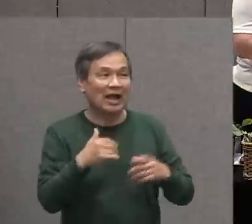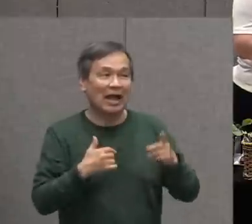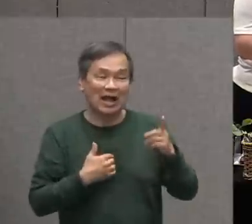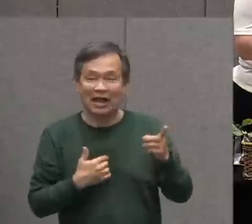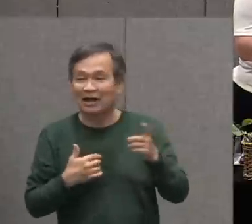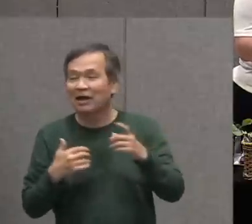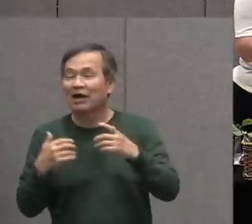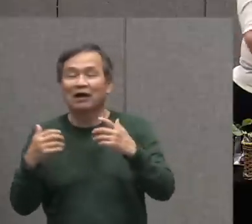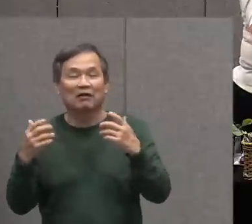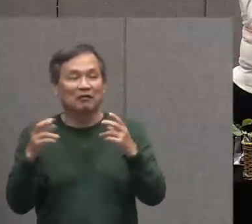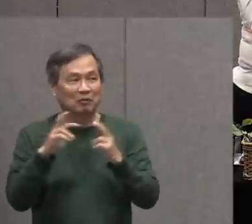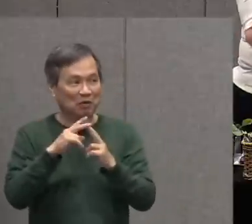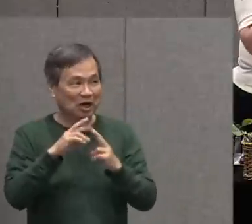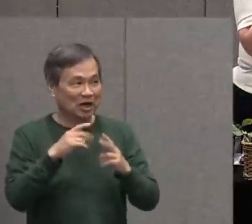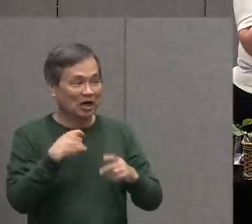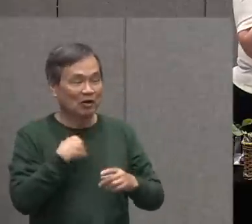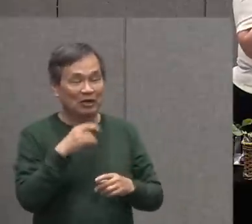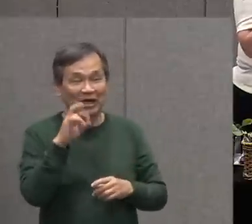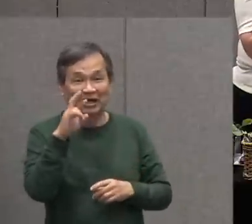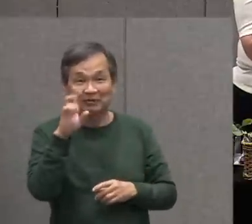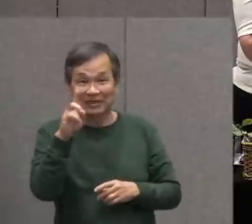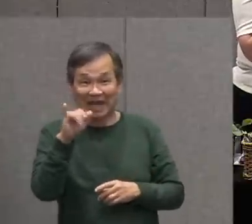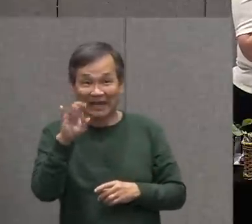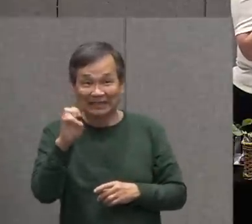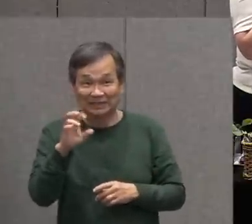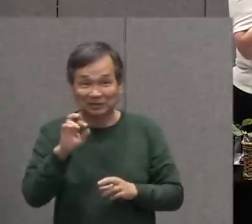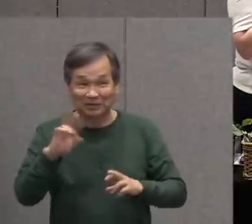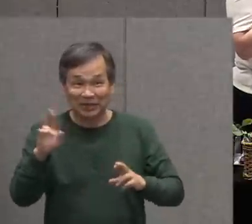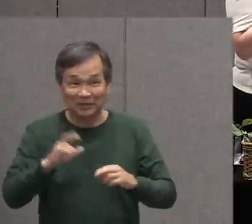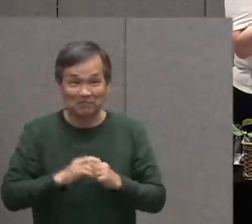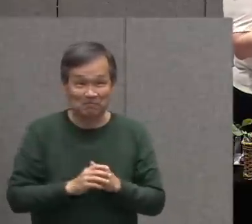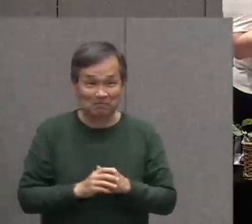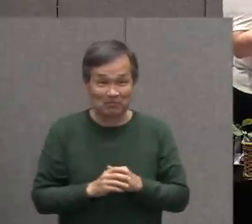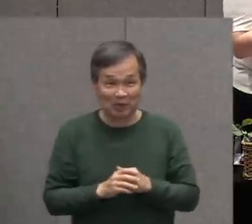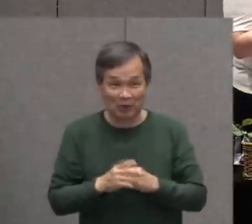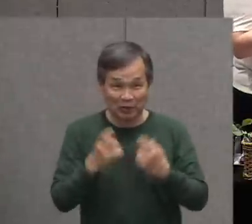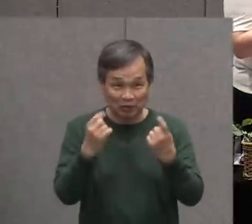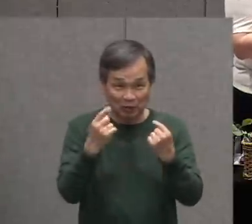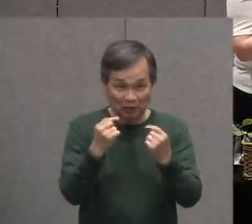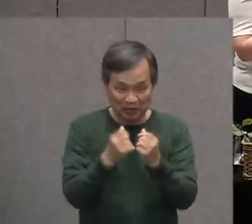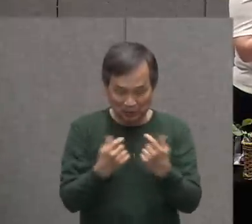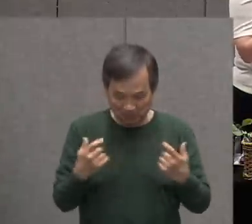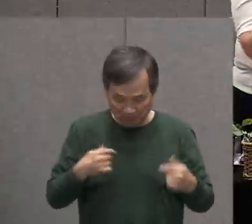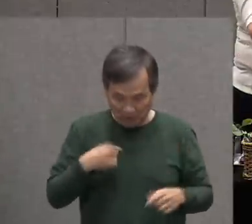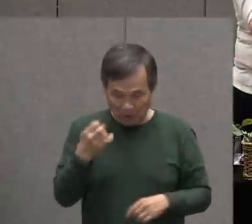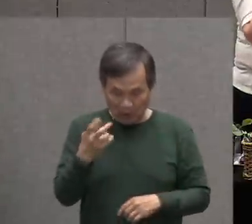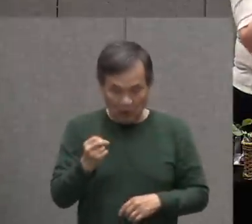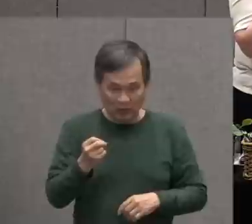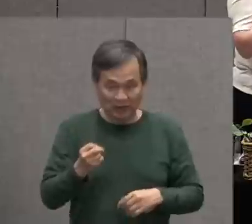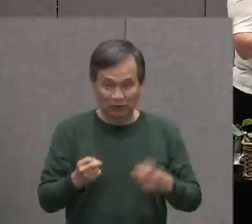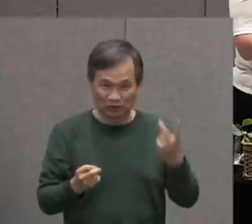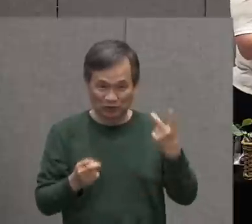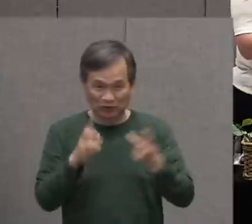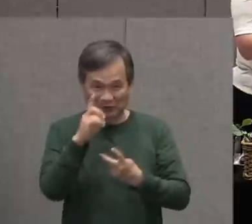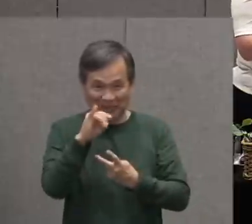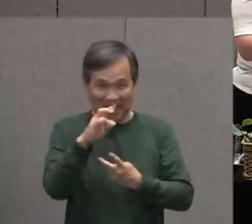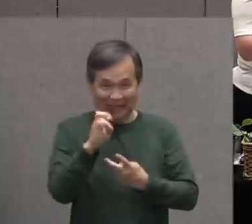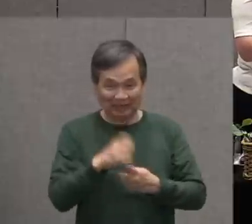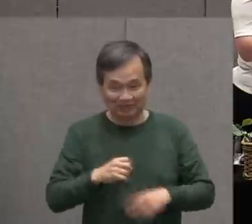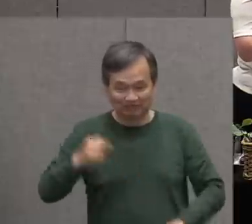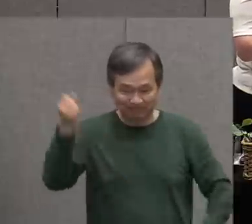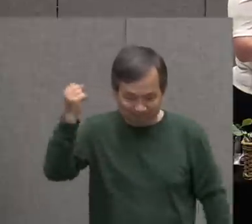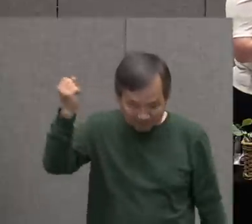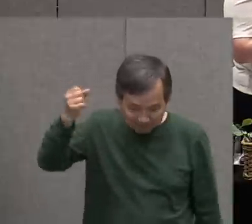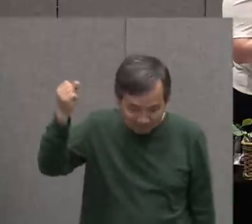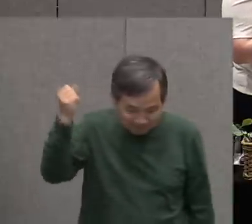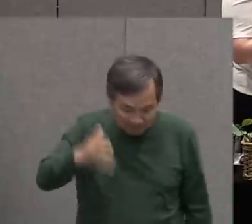we're going to be rolling some dice. And what we're going to do, once we roll these two dice, you're going to need two dice.